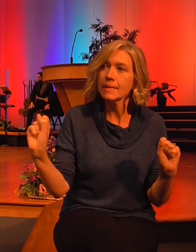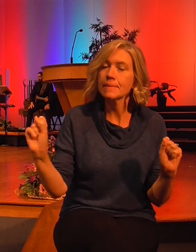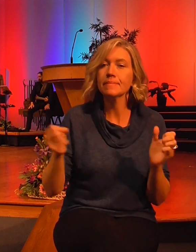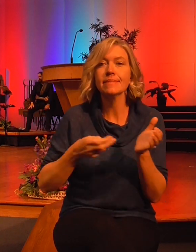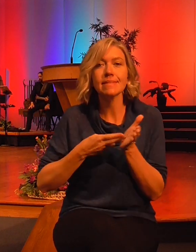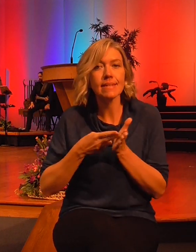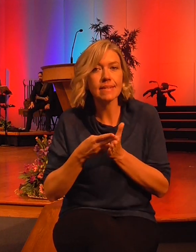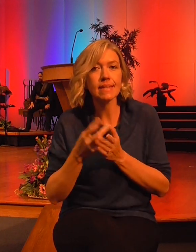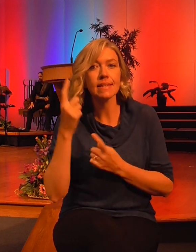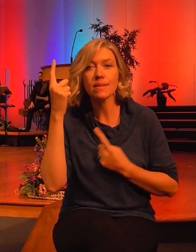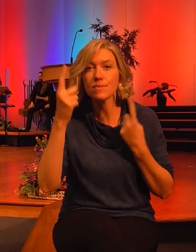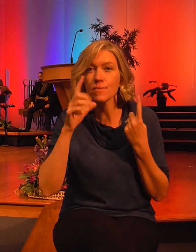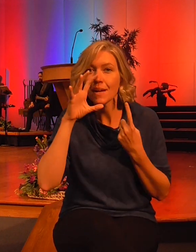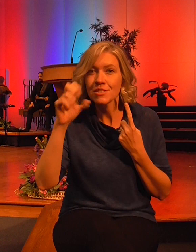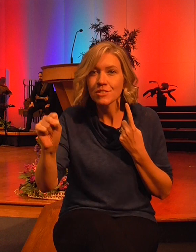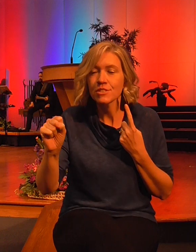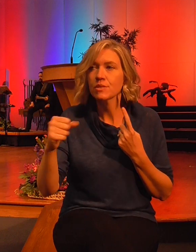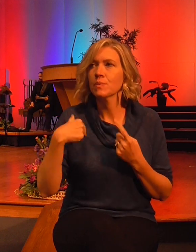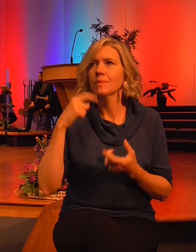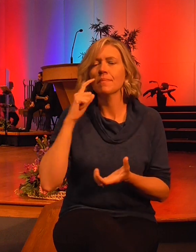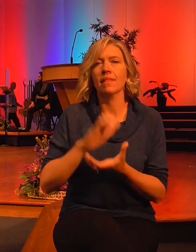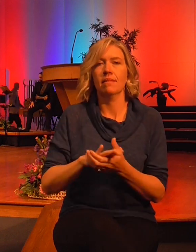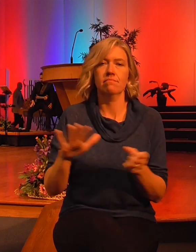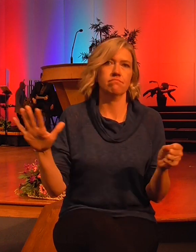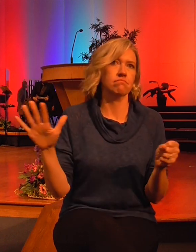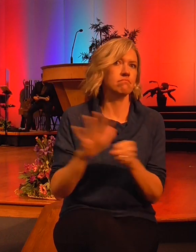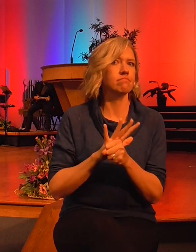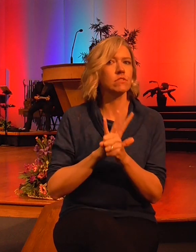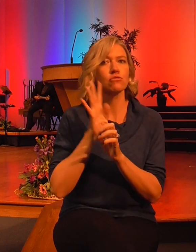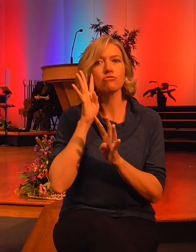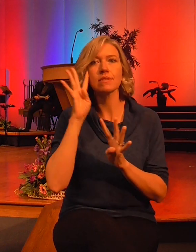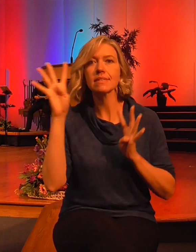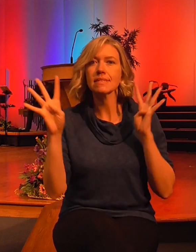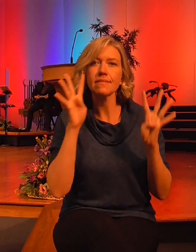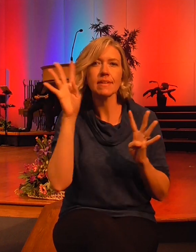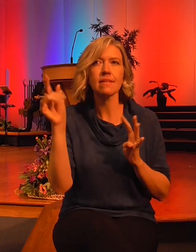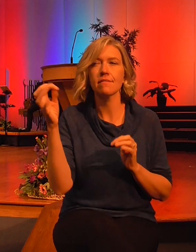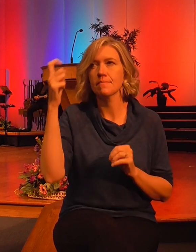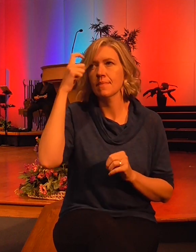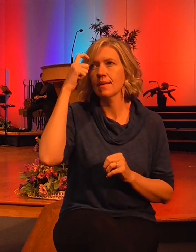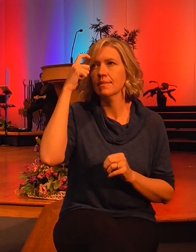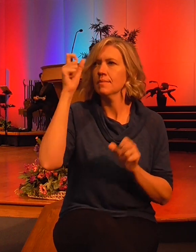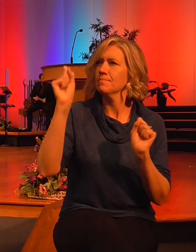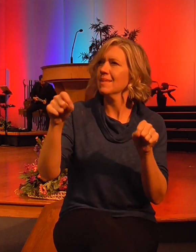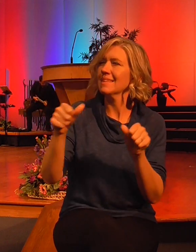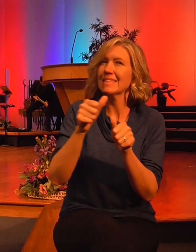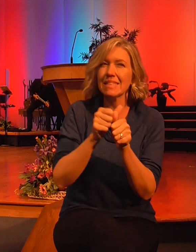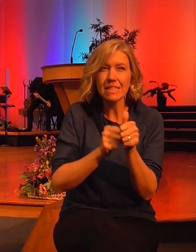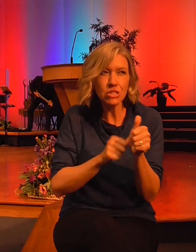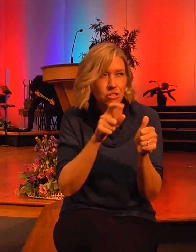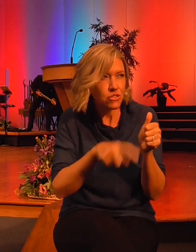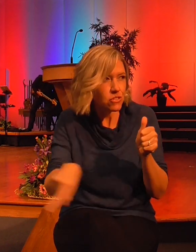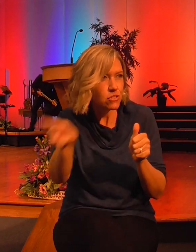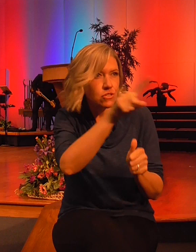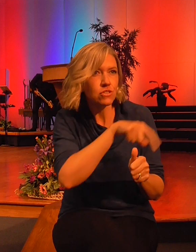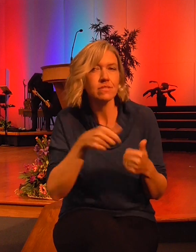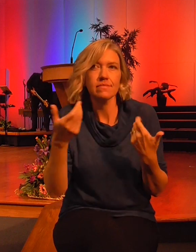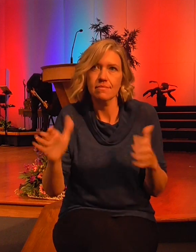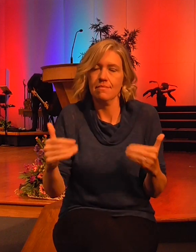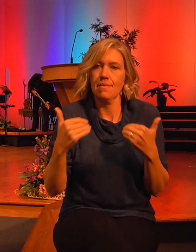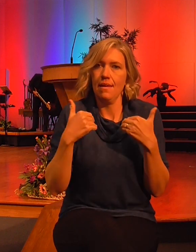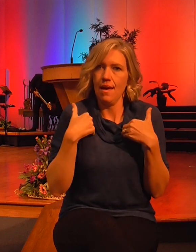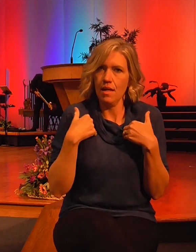wonder. And we believe wholeheartedly in the creativity of mind, the ability that each and every one of us have